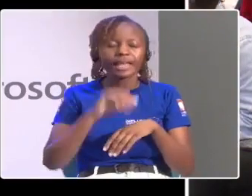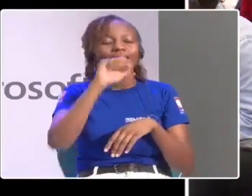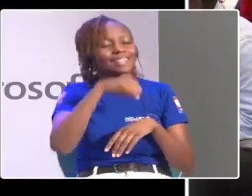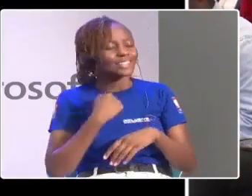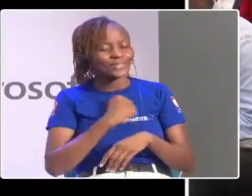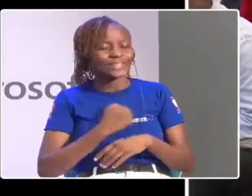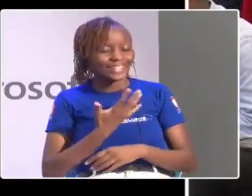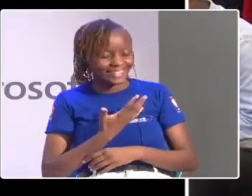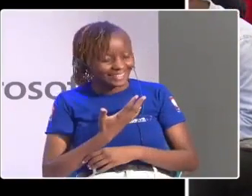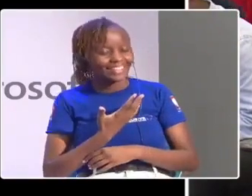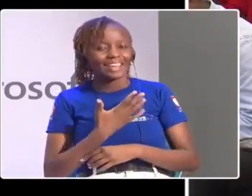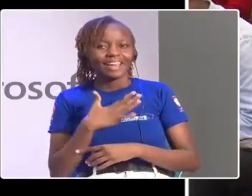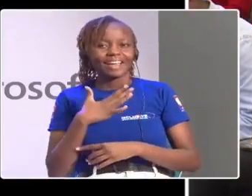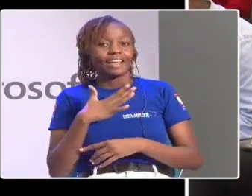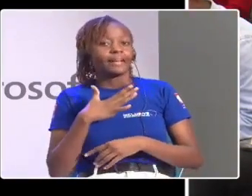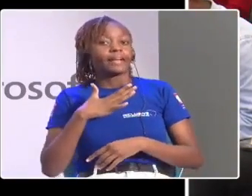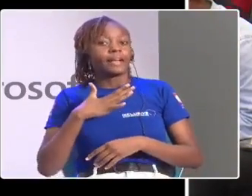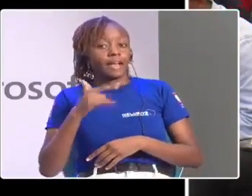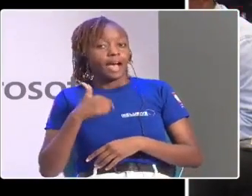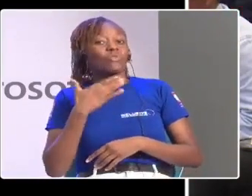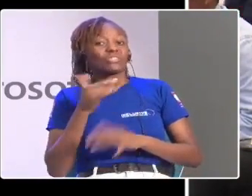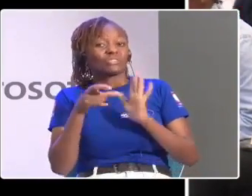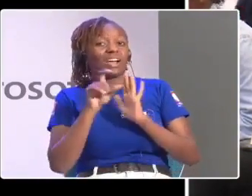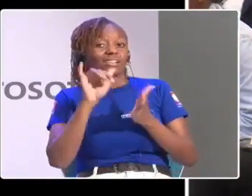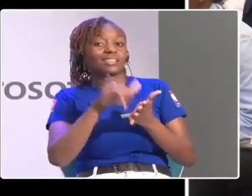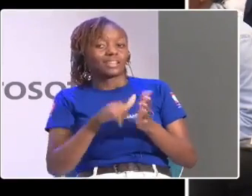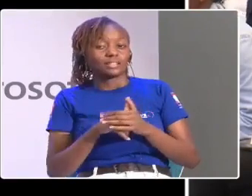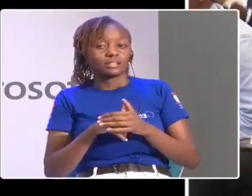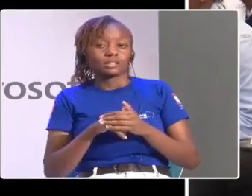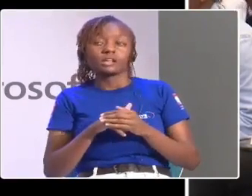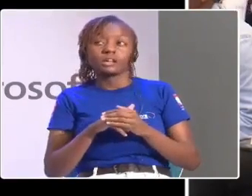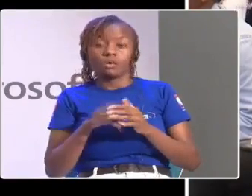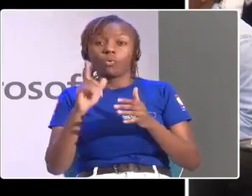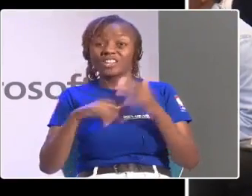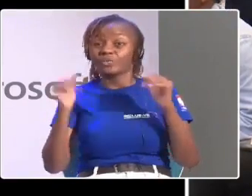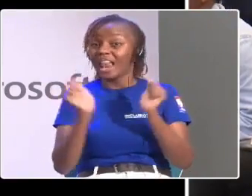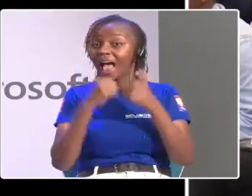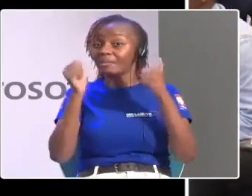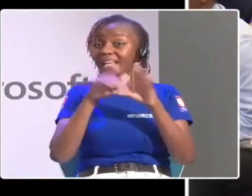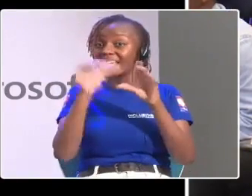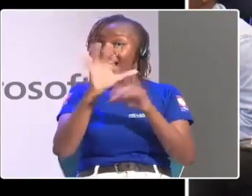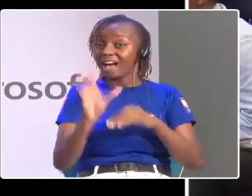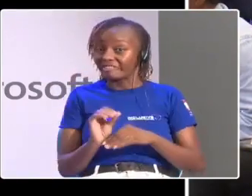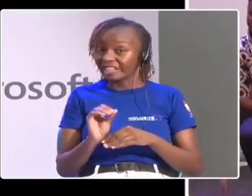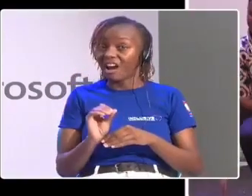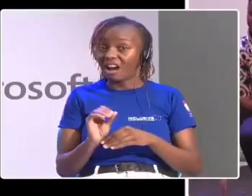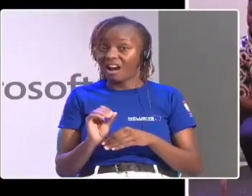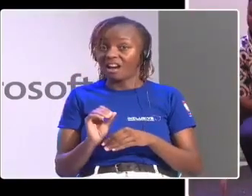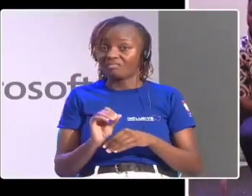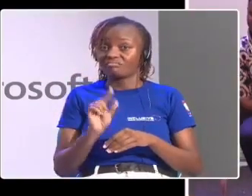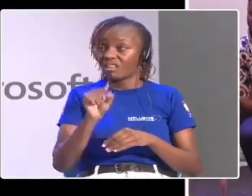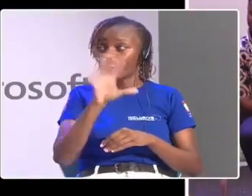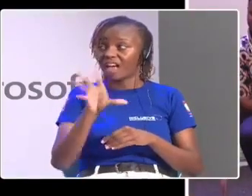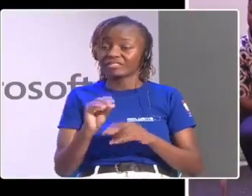sorry. There's just one thing I wanted to add. The work that's happening in Africa, the work that we're starting to and that we're doing is really